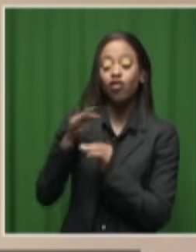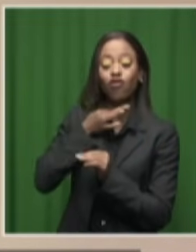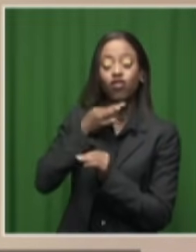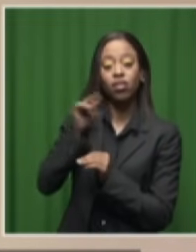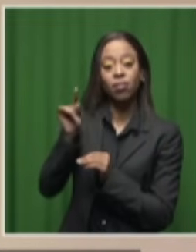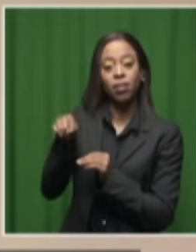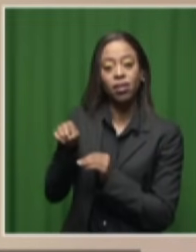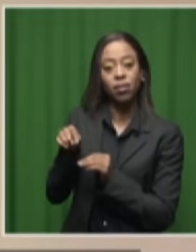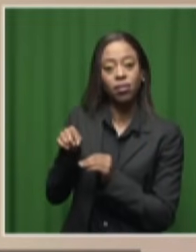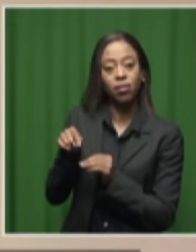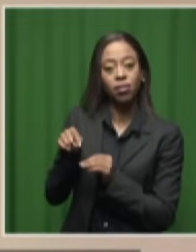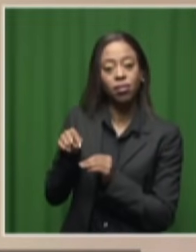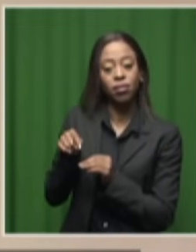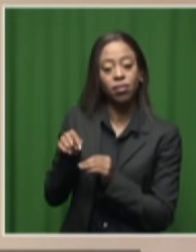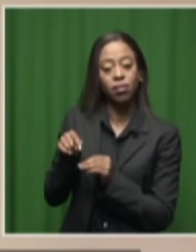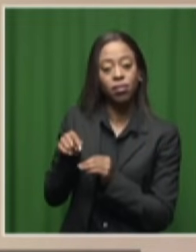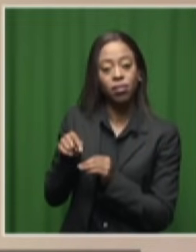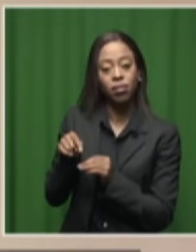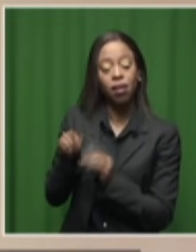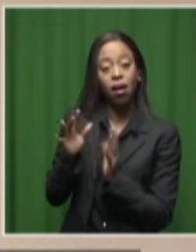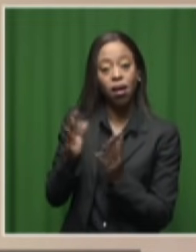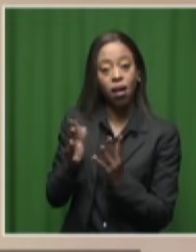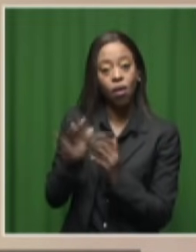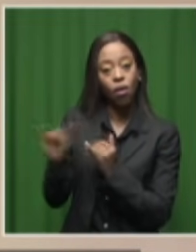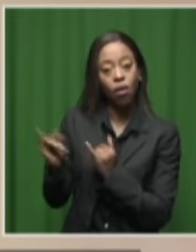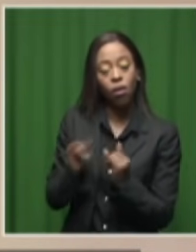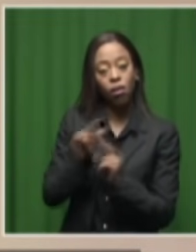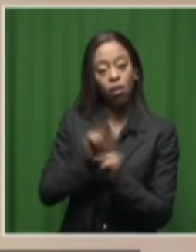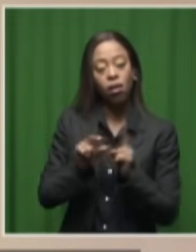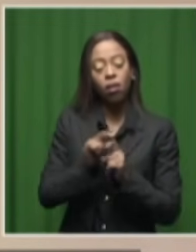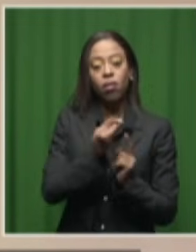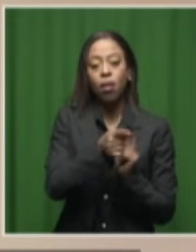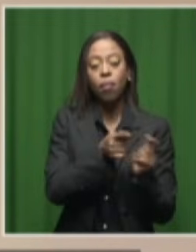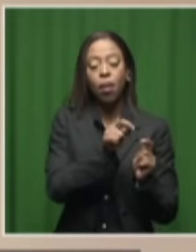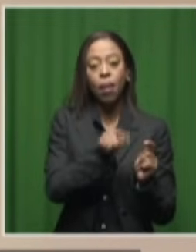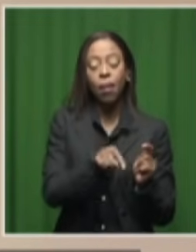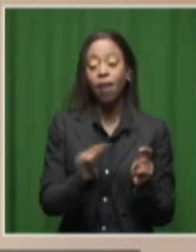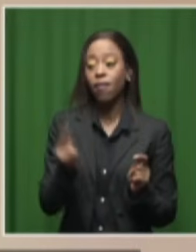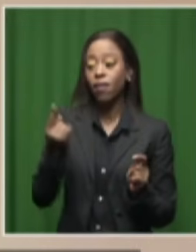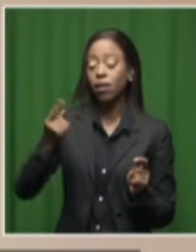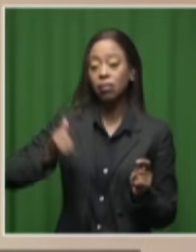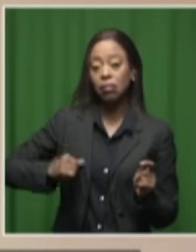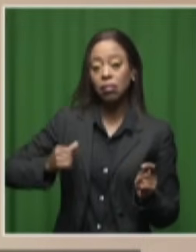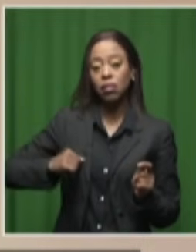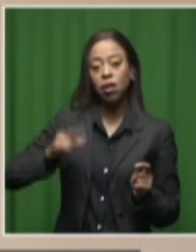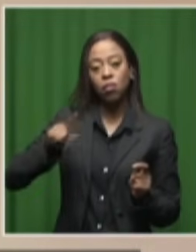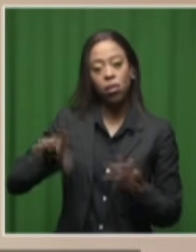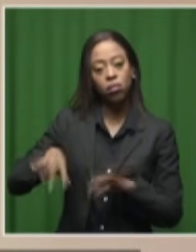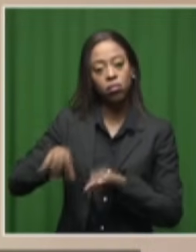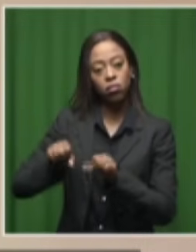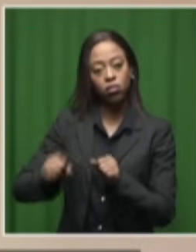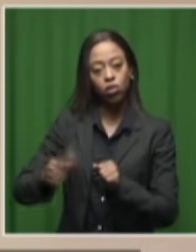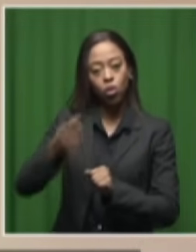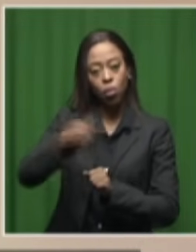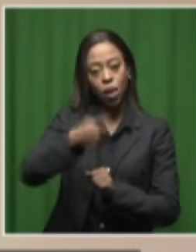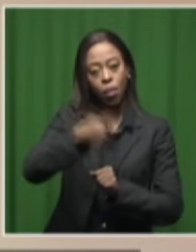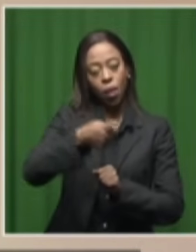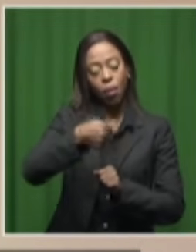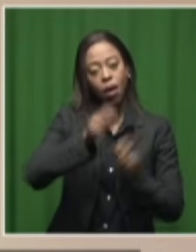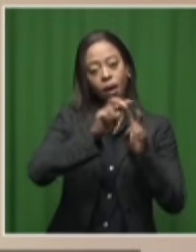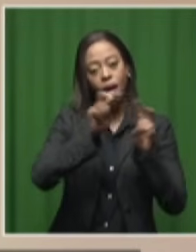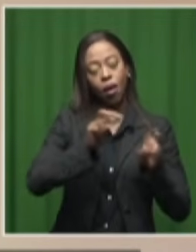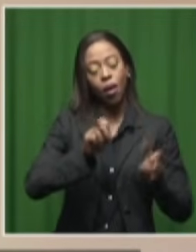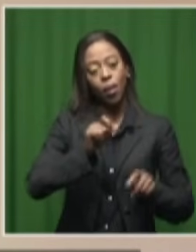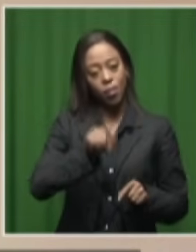How? By introducing a culture of payment. First, the municipality must undertake to pay Eskom